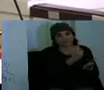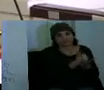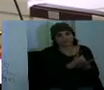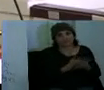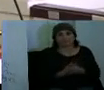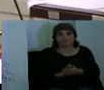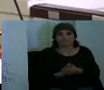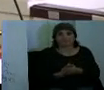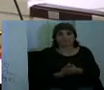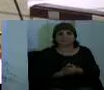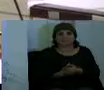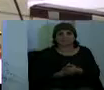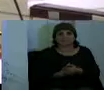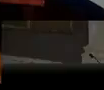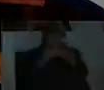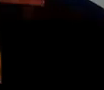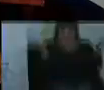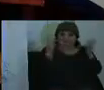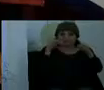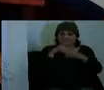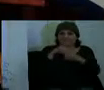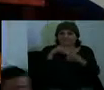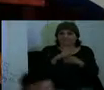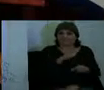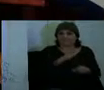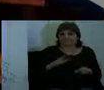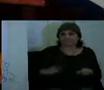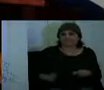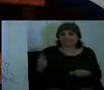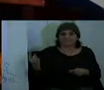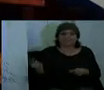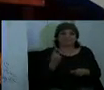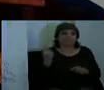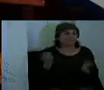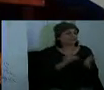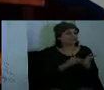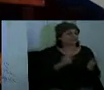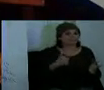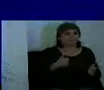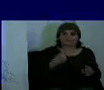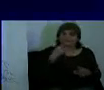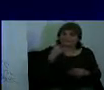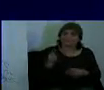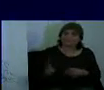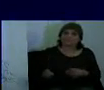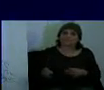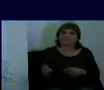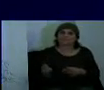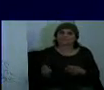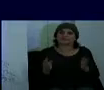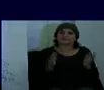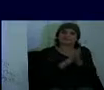Rejoice in the Lord always, and again I say,